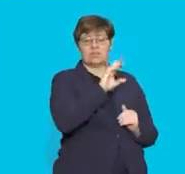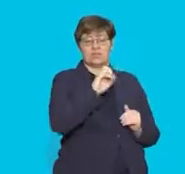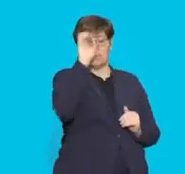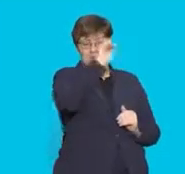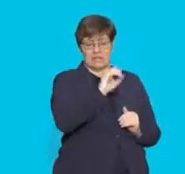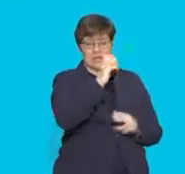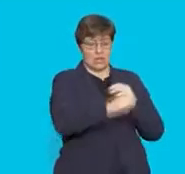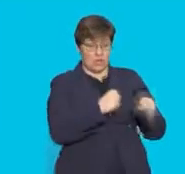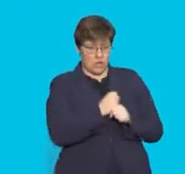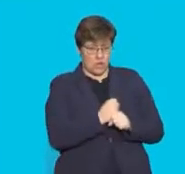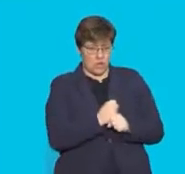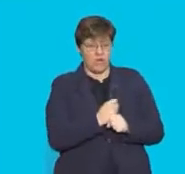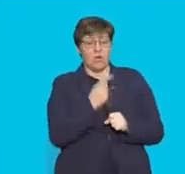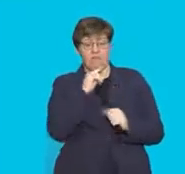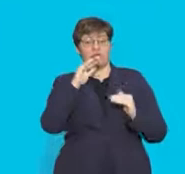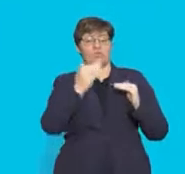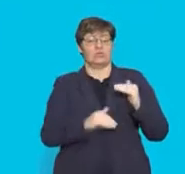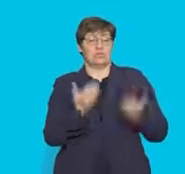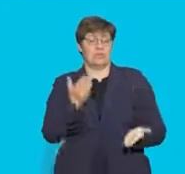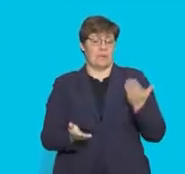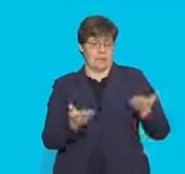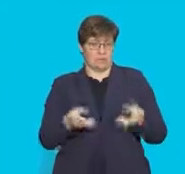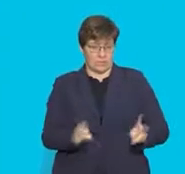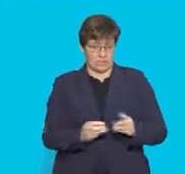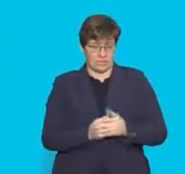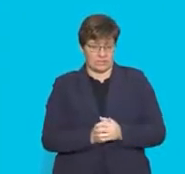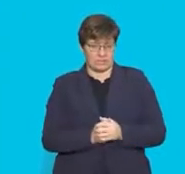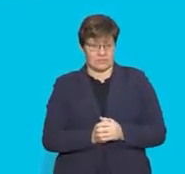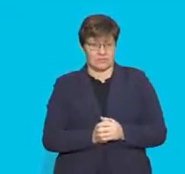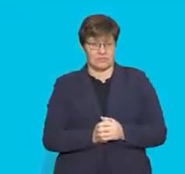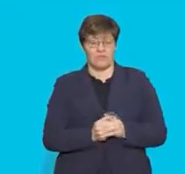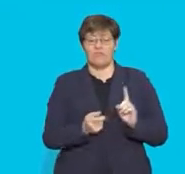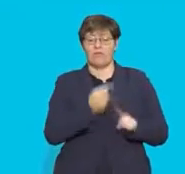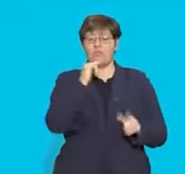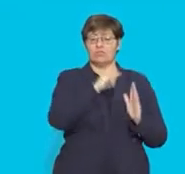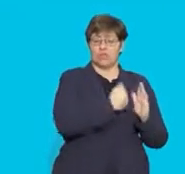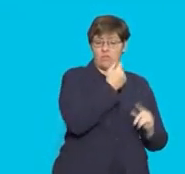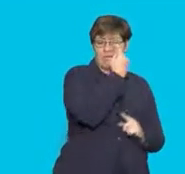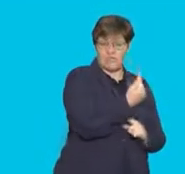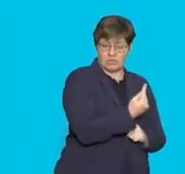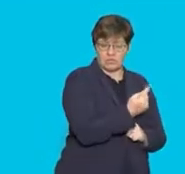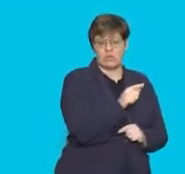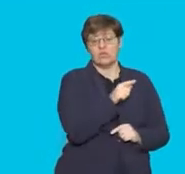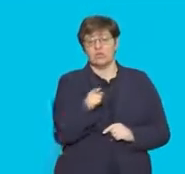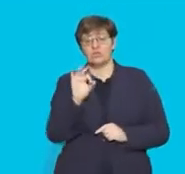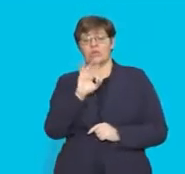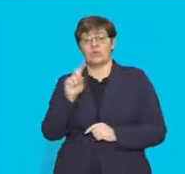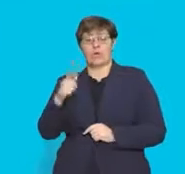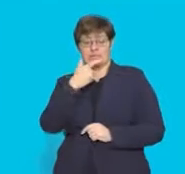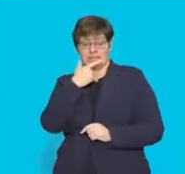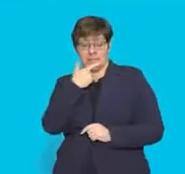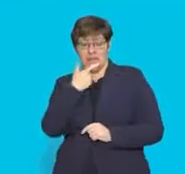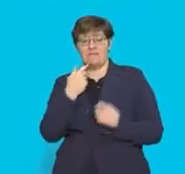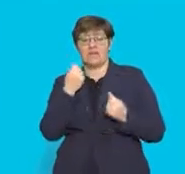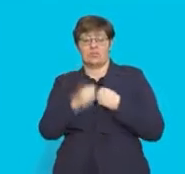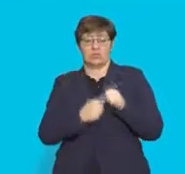the diminishing or the reducing balance method, right? It's from January the 1st to the 31st of December, that's your financial